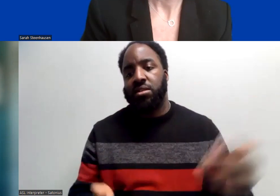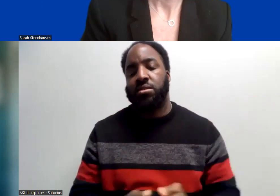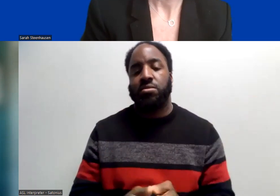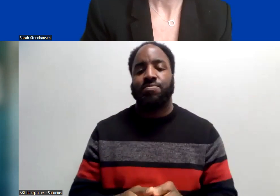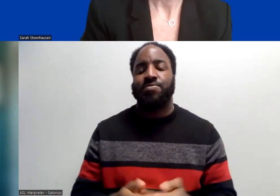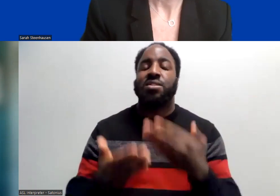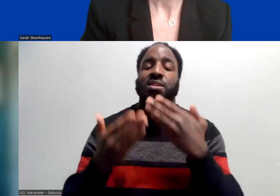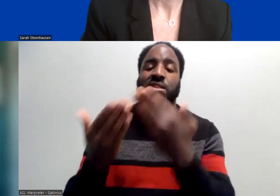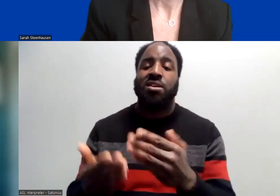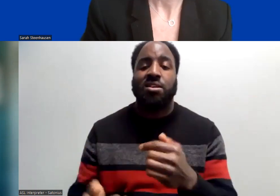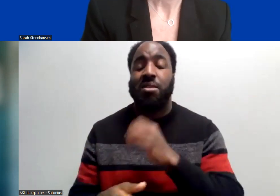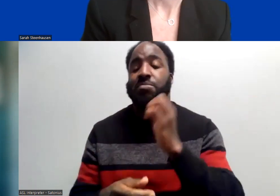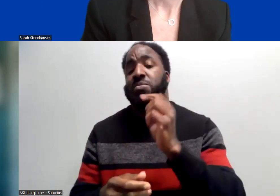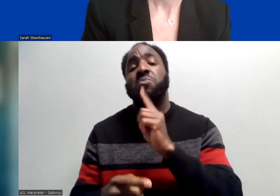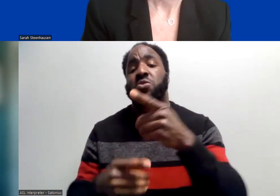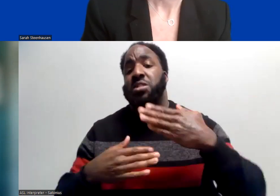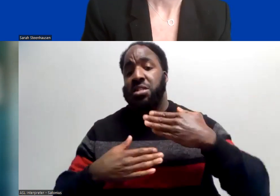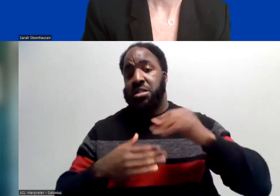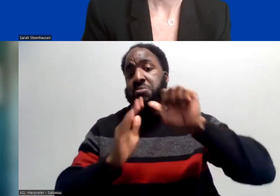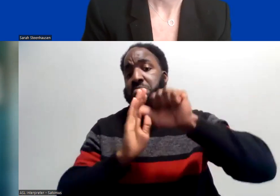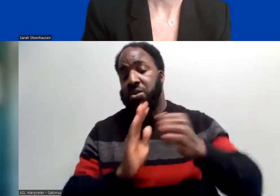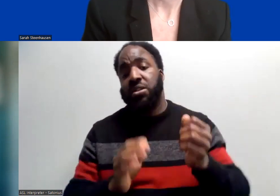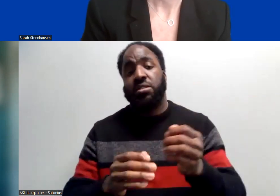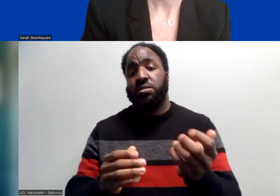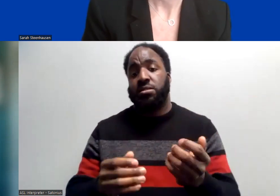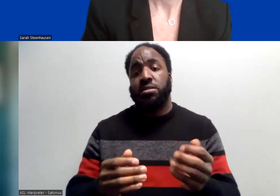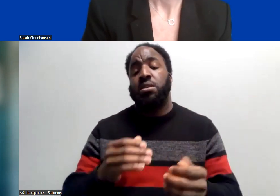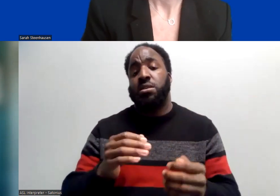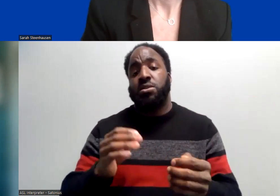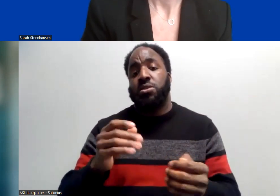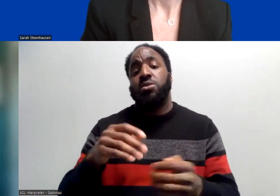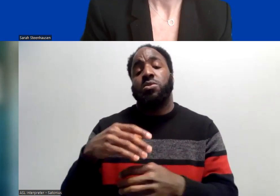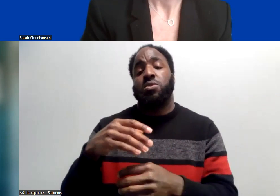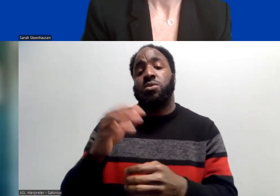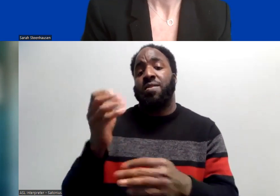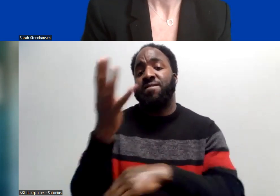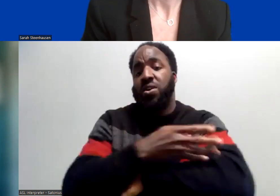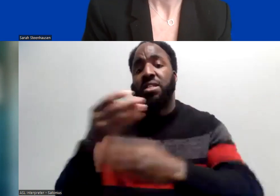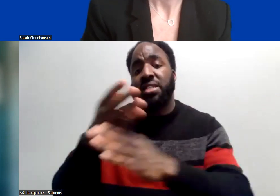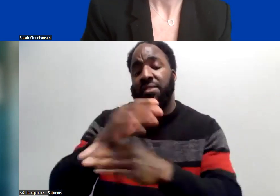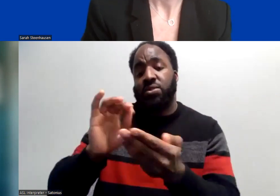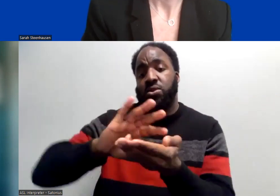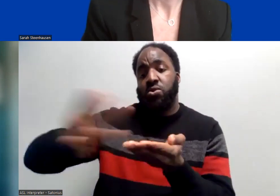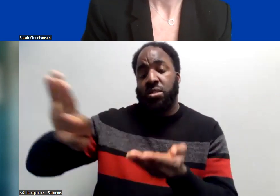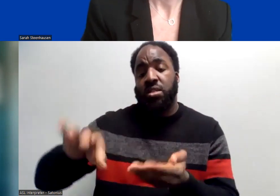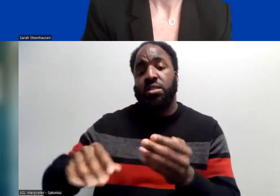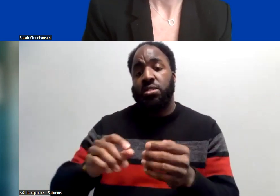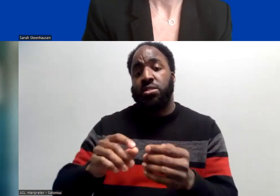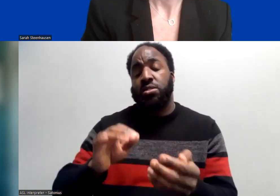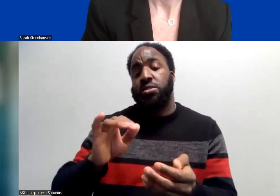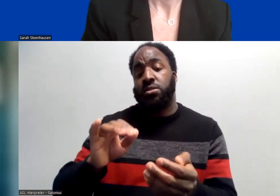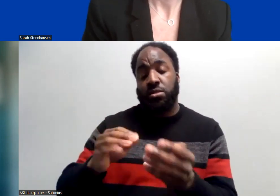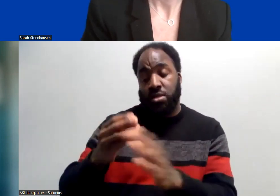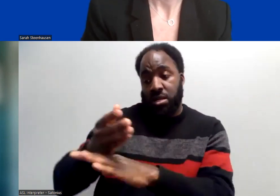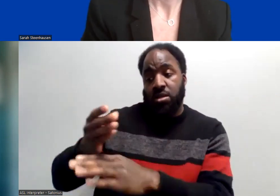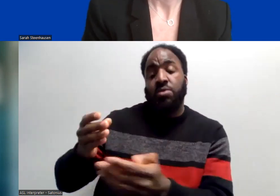Thank you. I'm so impressed with, you know, what are we, 4 days after they were released, that you could bring us that feedback. And I